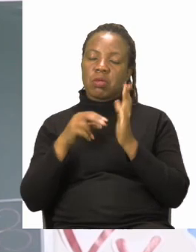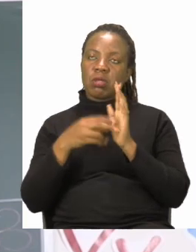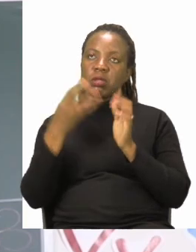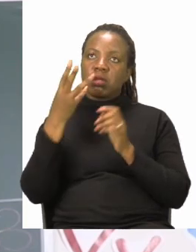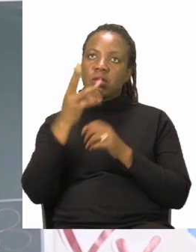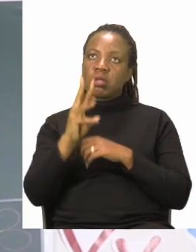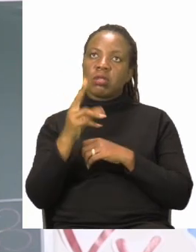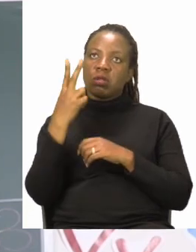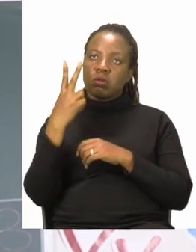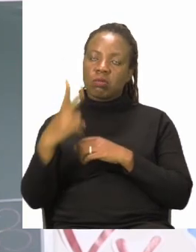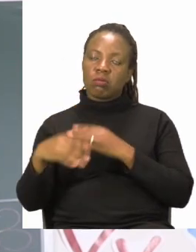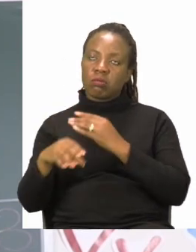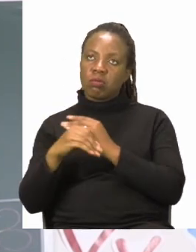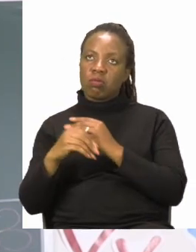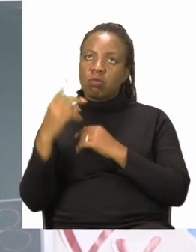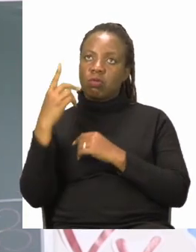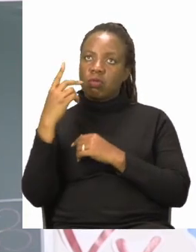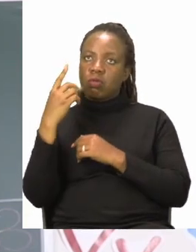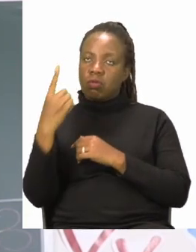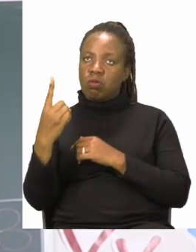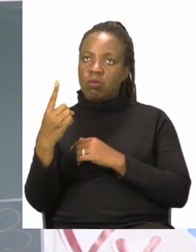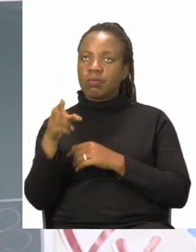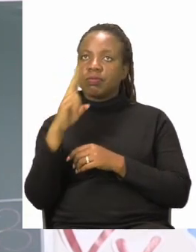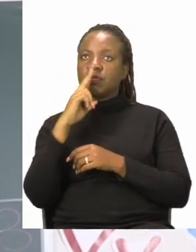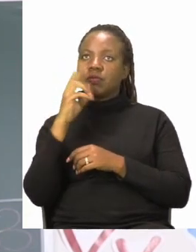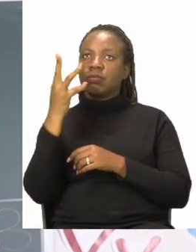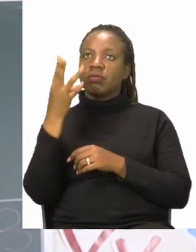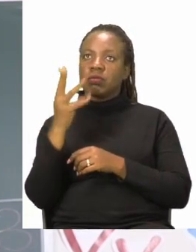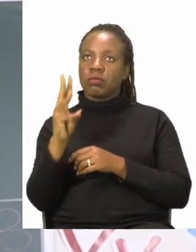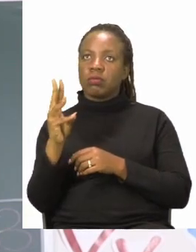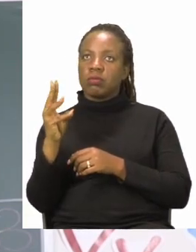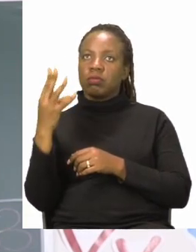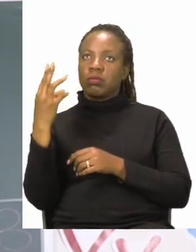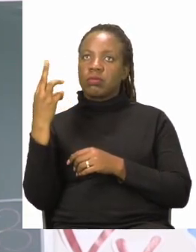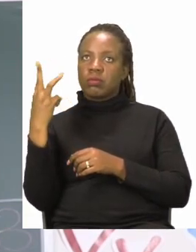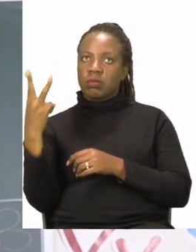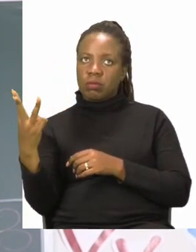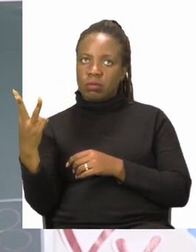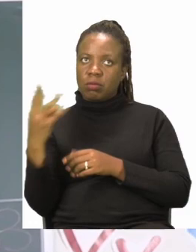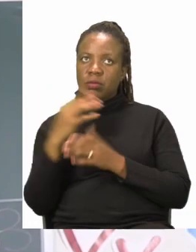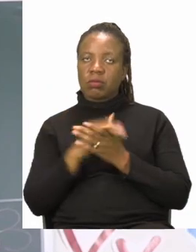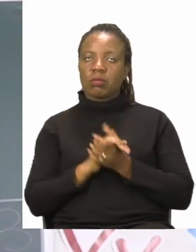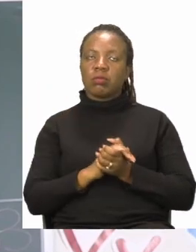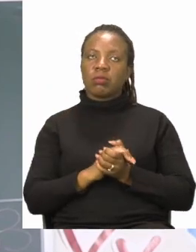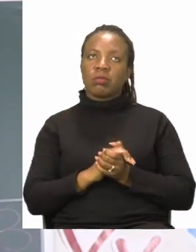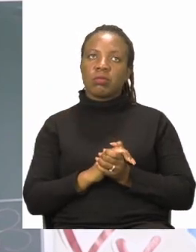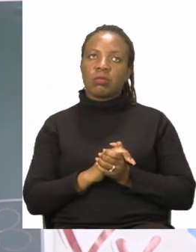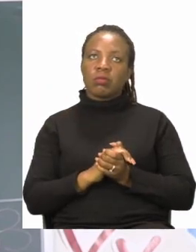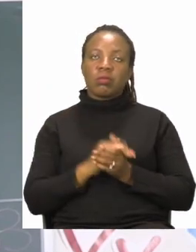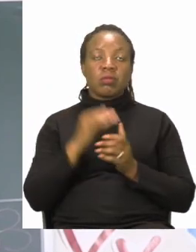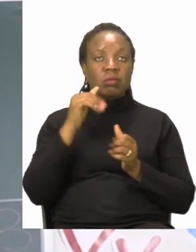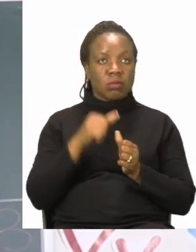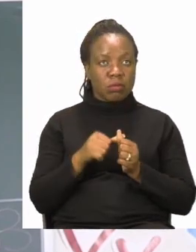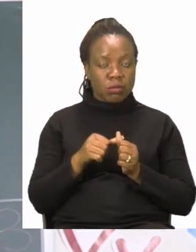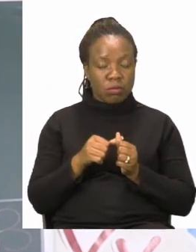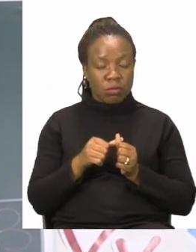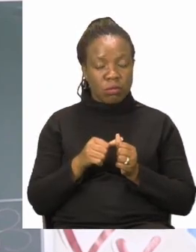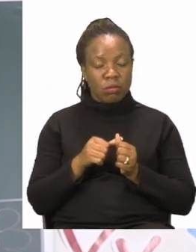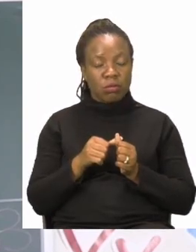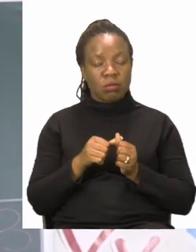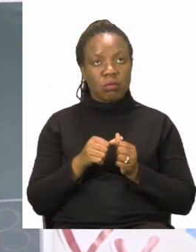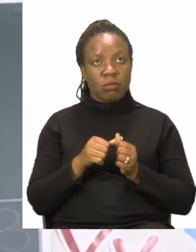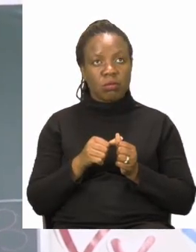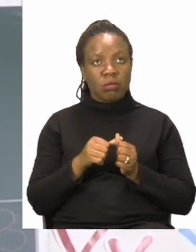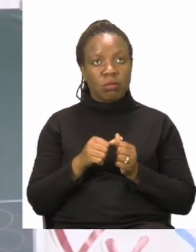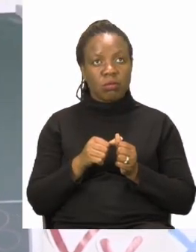is 63. Right. Now everyone, remember what I said earlier?